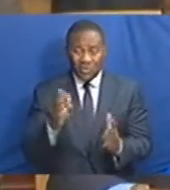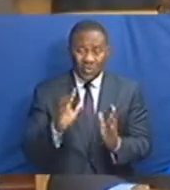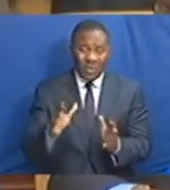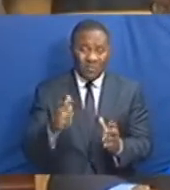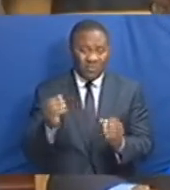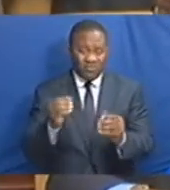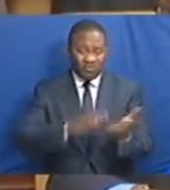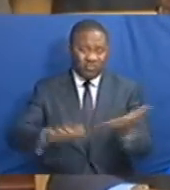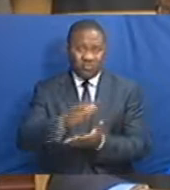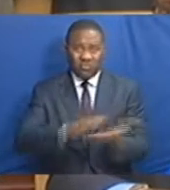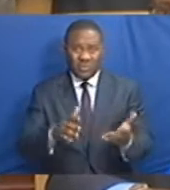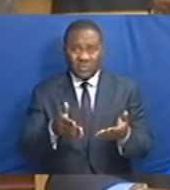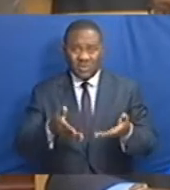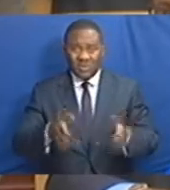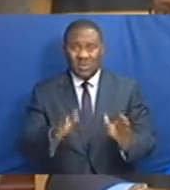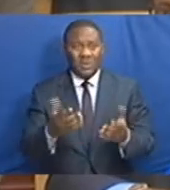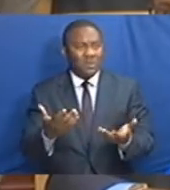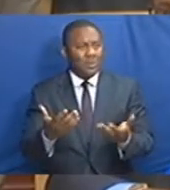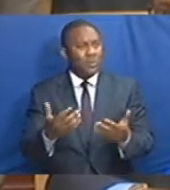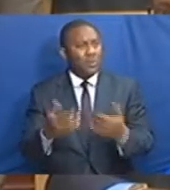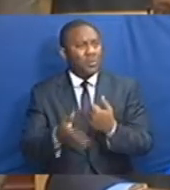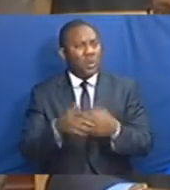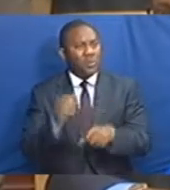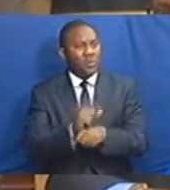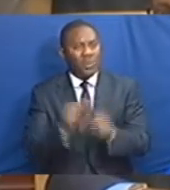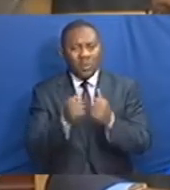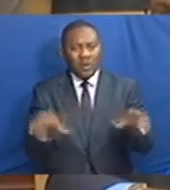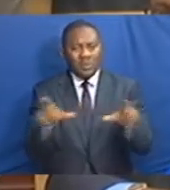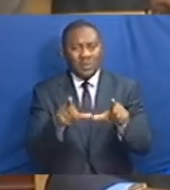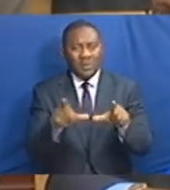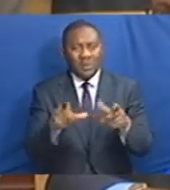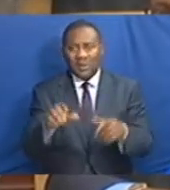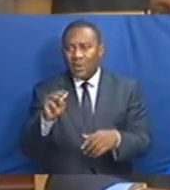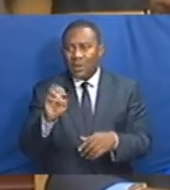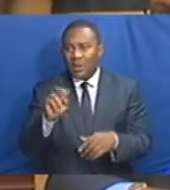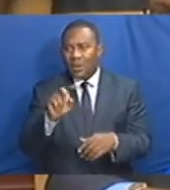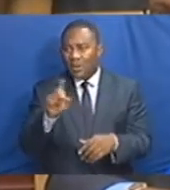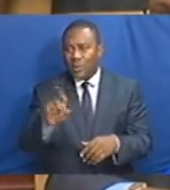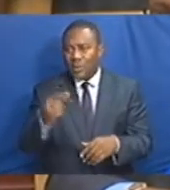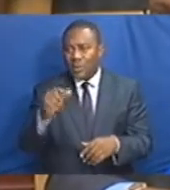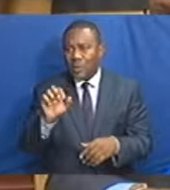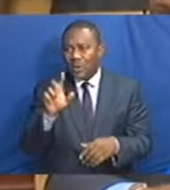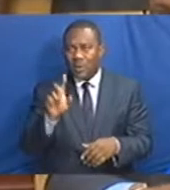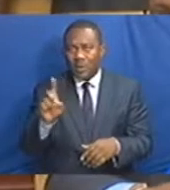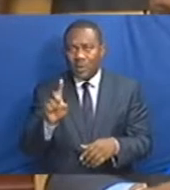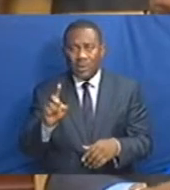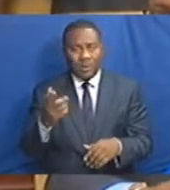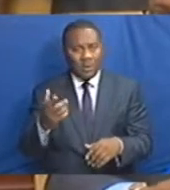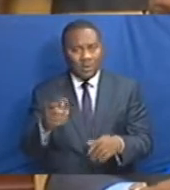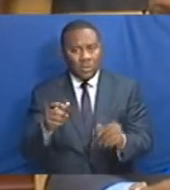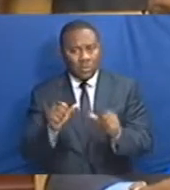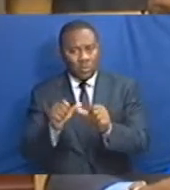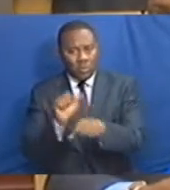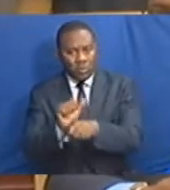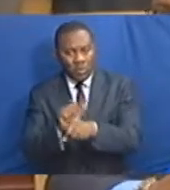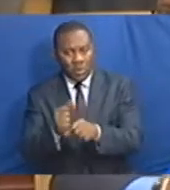sat down for banks to operate without license. You sat down for men's gold to run without proper documentation.